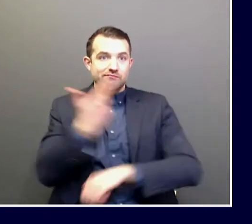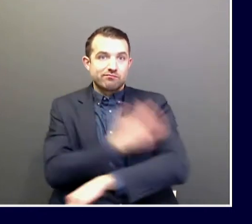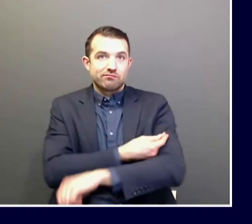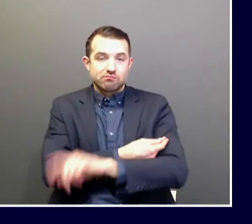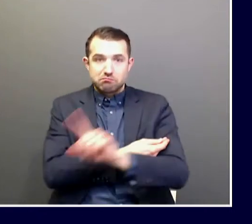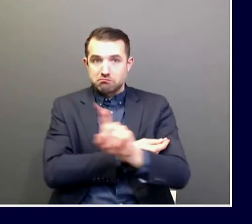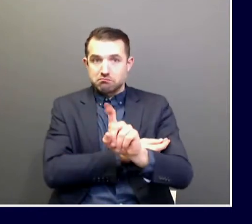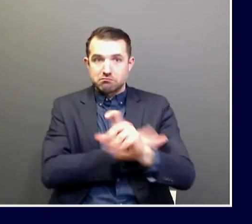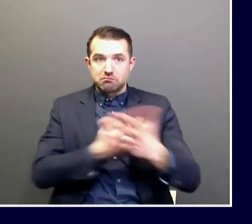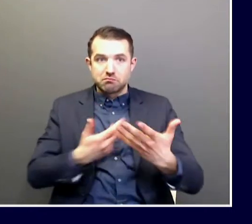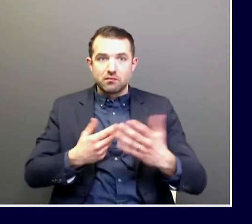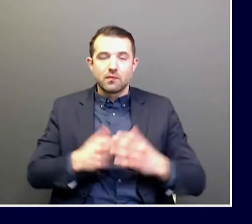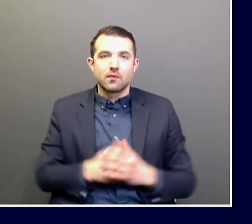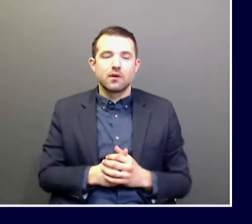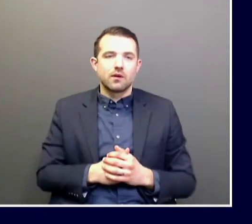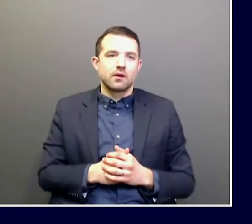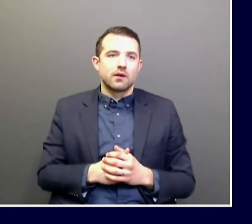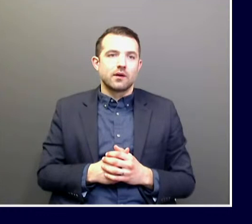hospital, the breakthrough cases?